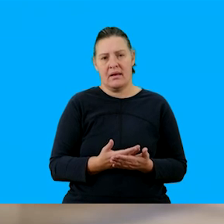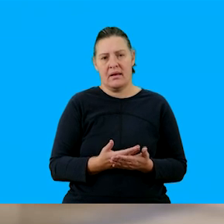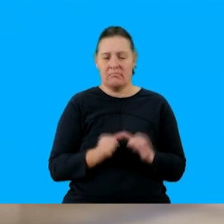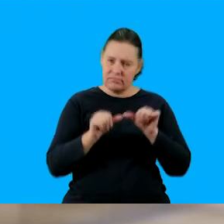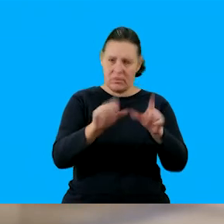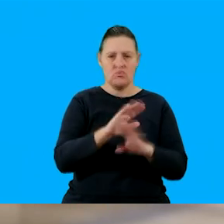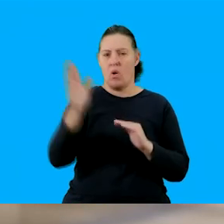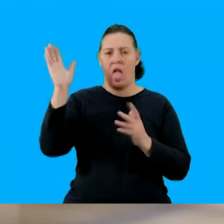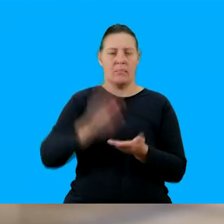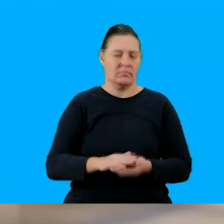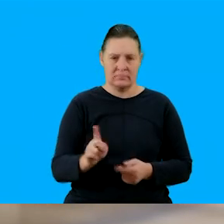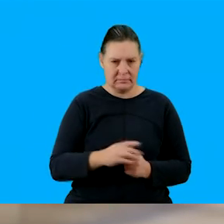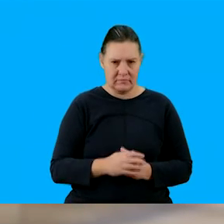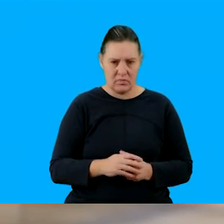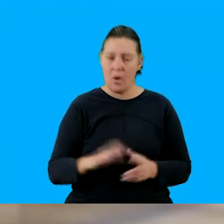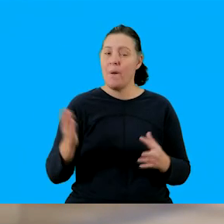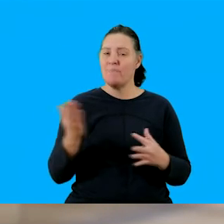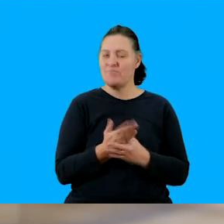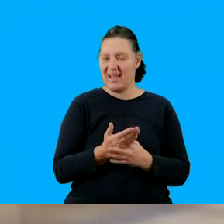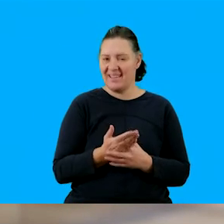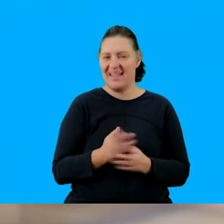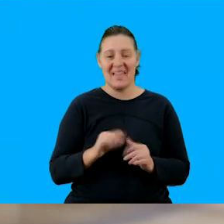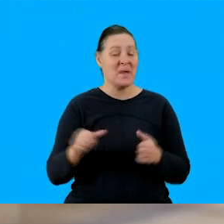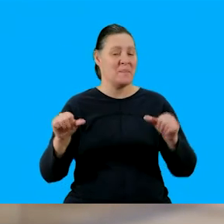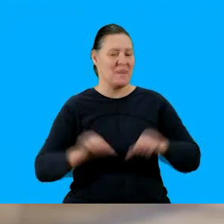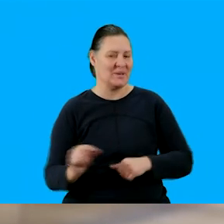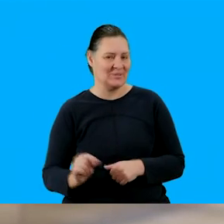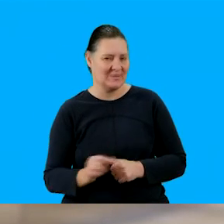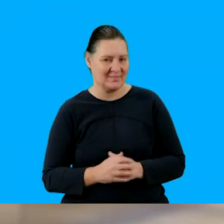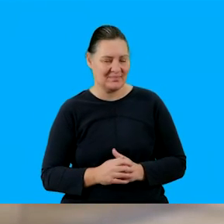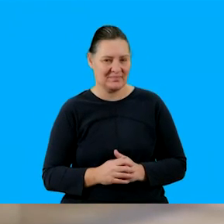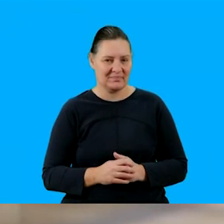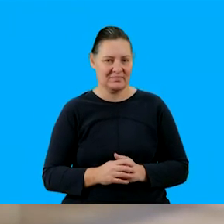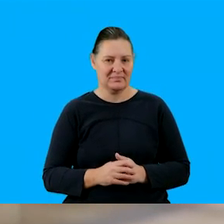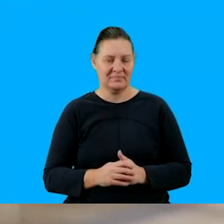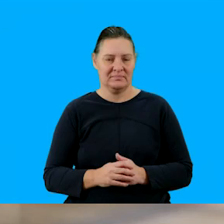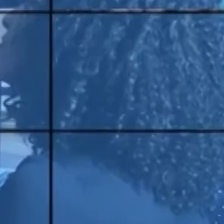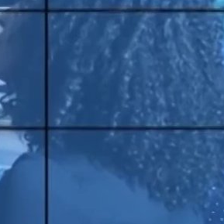be exhausted. Now, let us go for a quick ad break and we will be back.